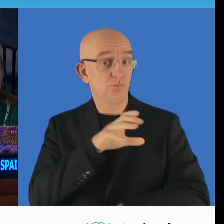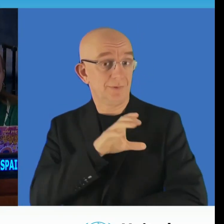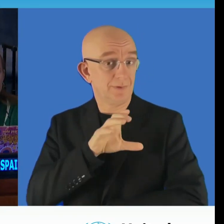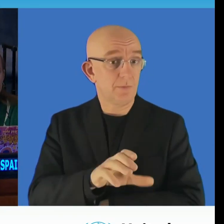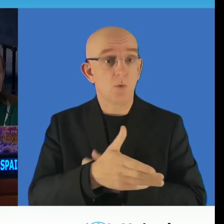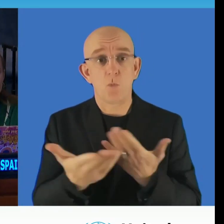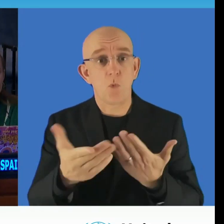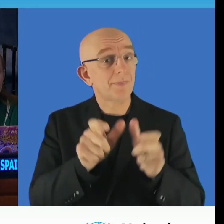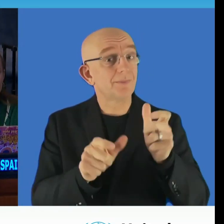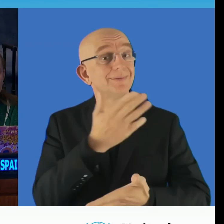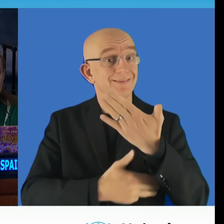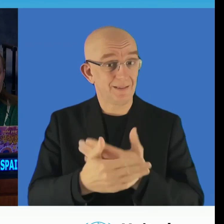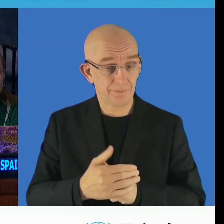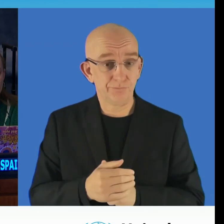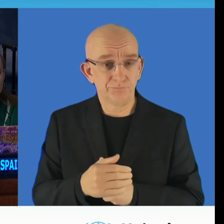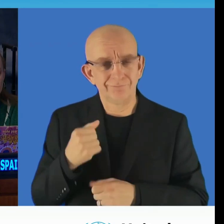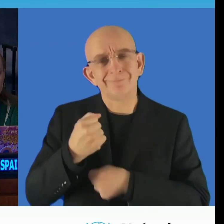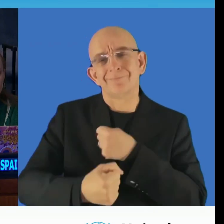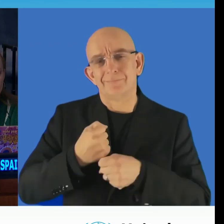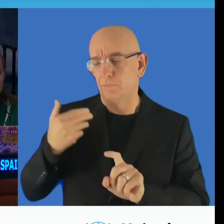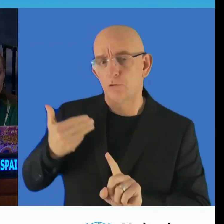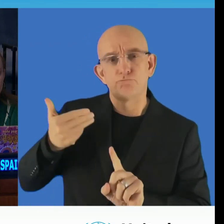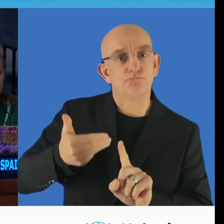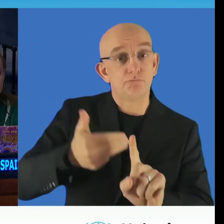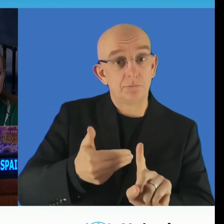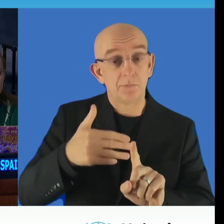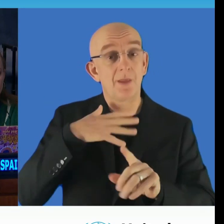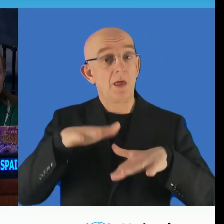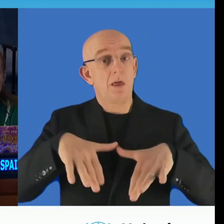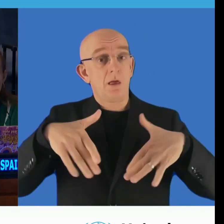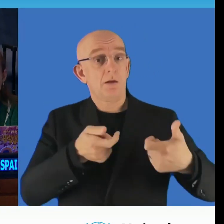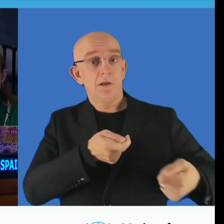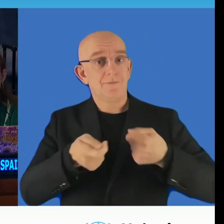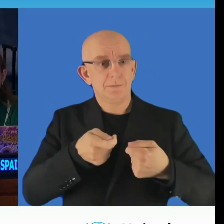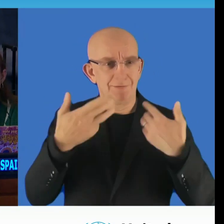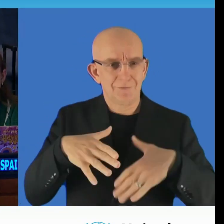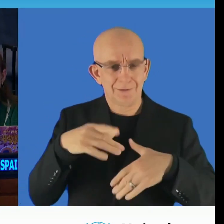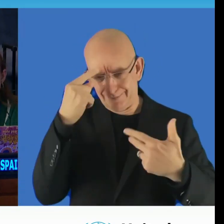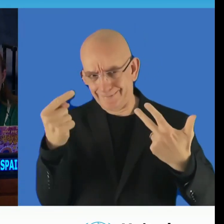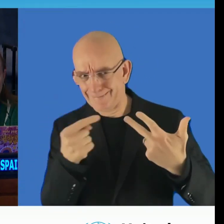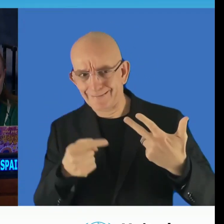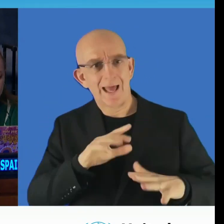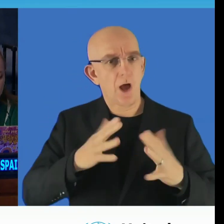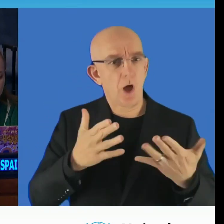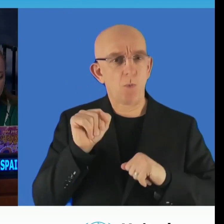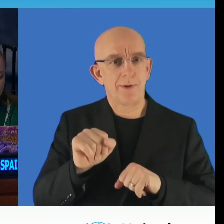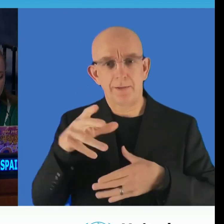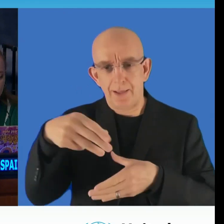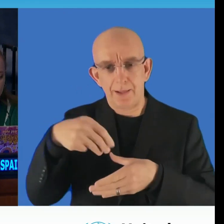implement inclusive policies and programs aimed at promoting accessibility,